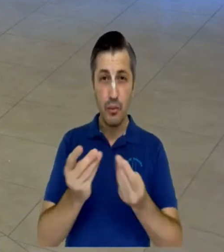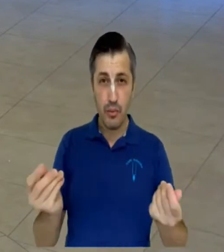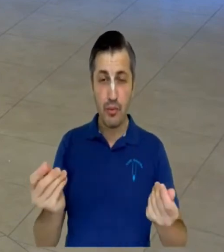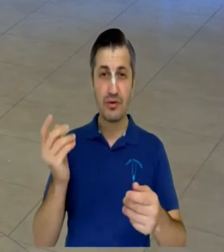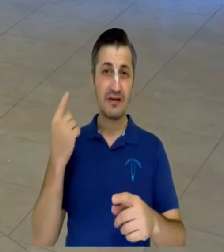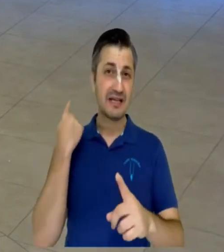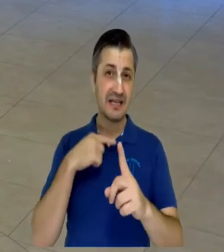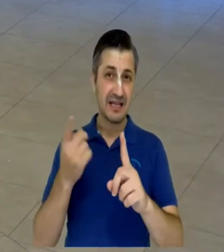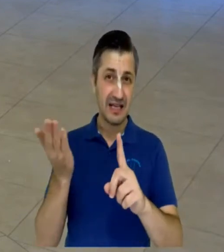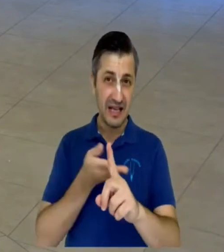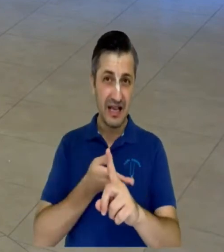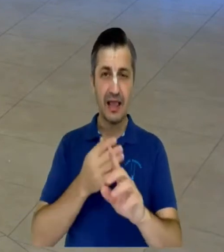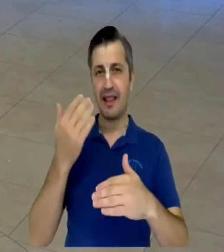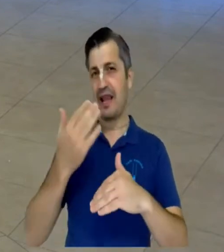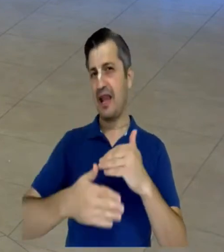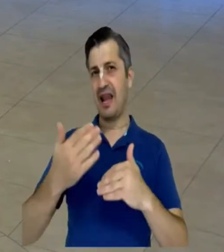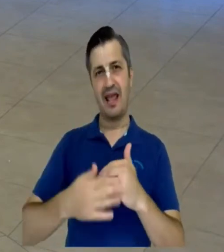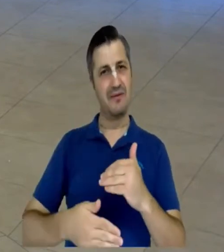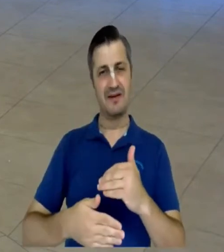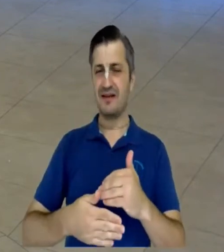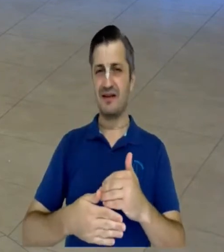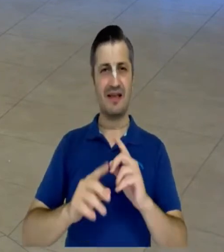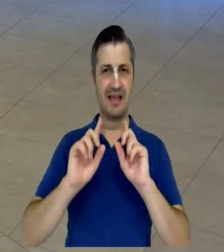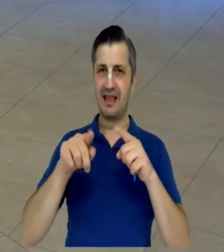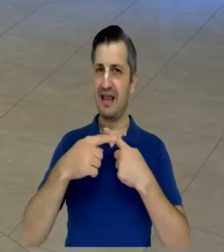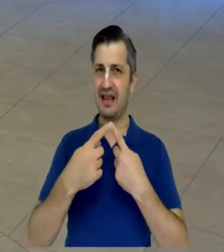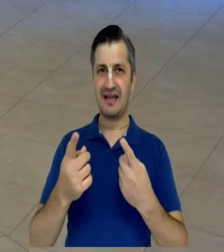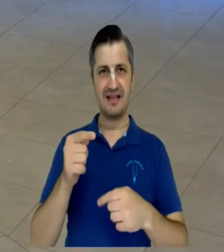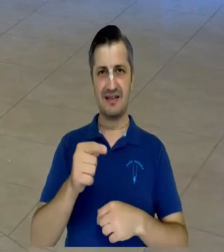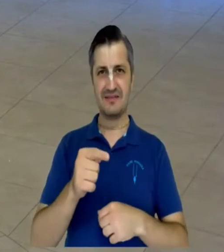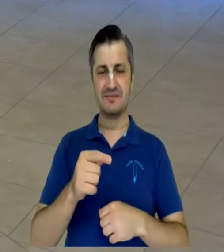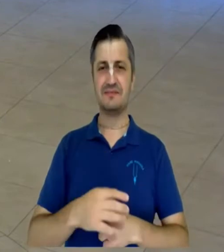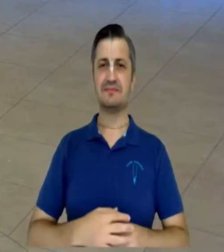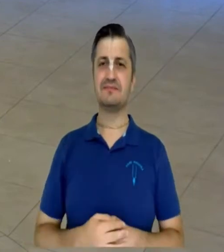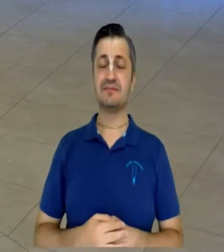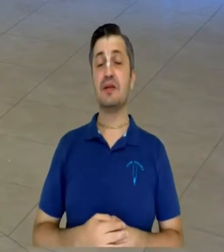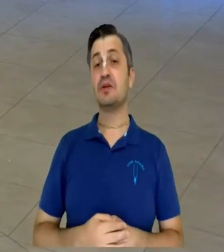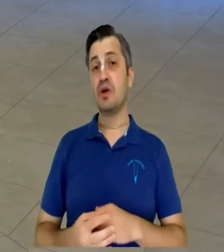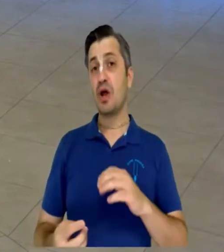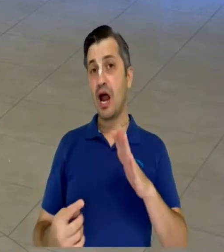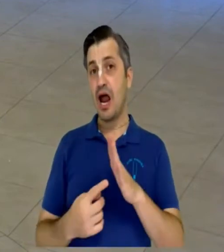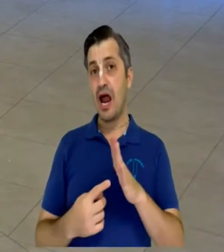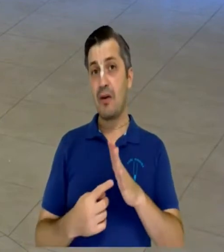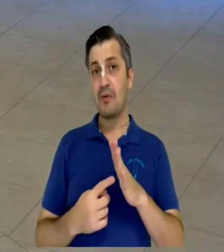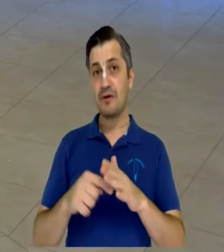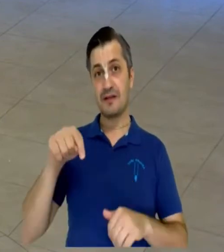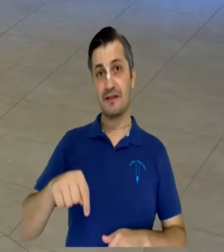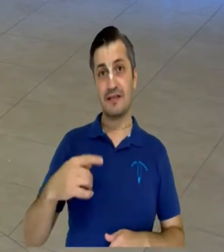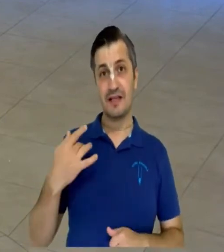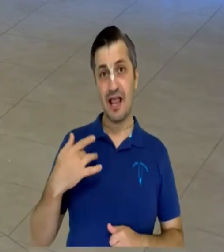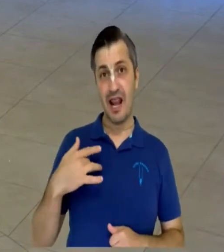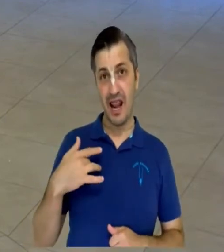never perish. So that's why it's important, really, in this lifetime, when we are able